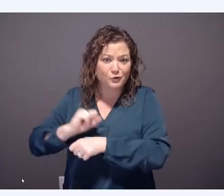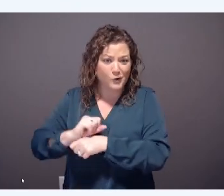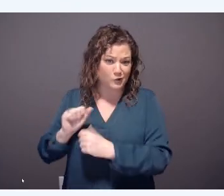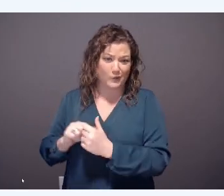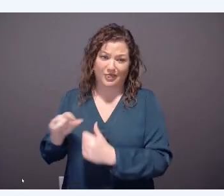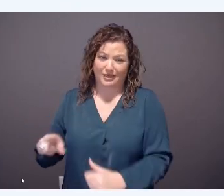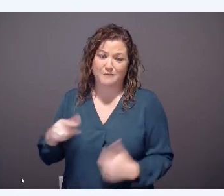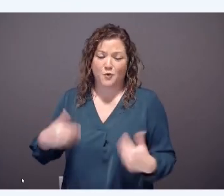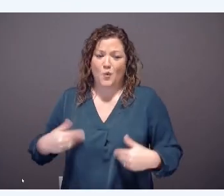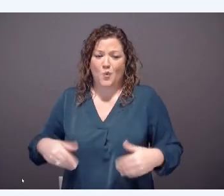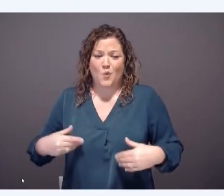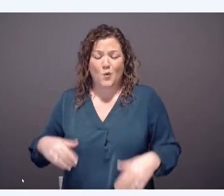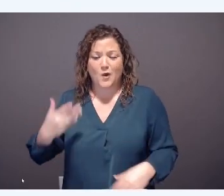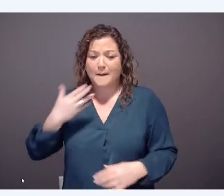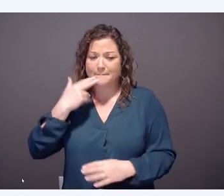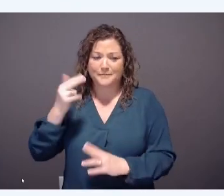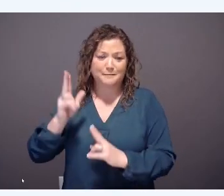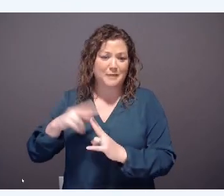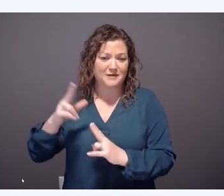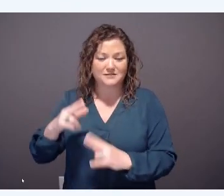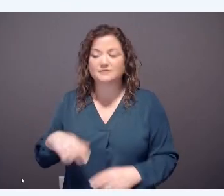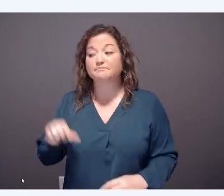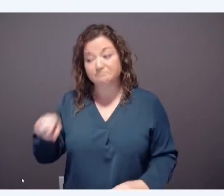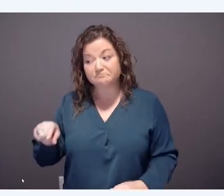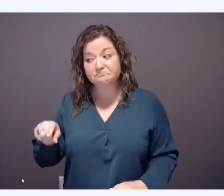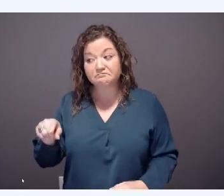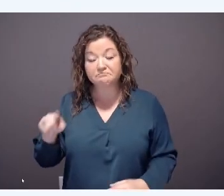is slated to finish in January of